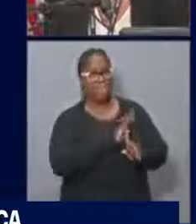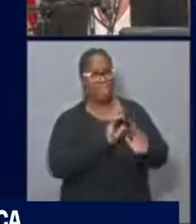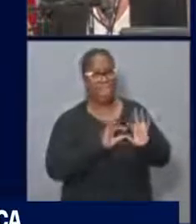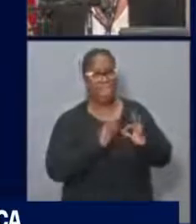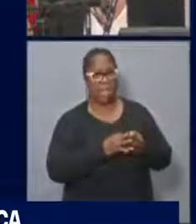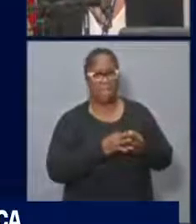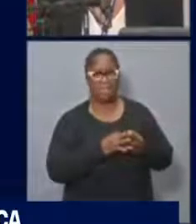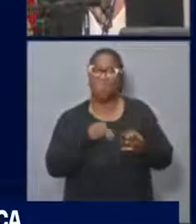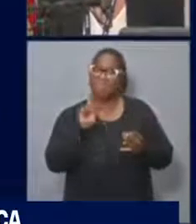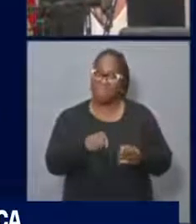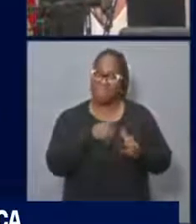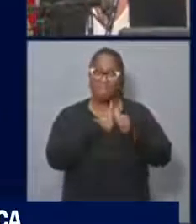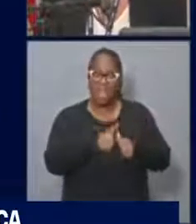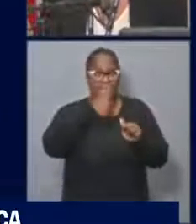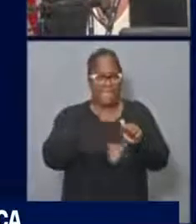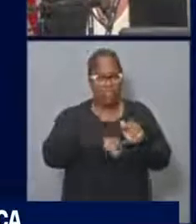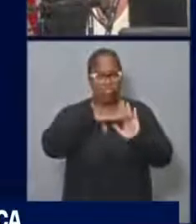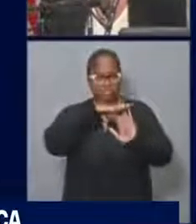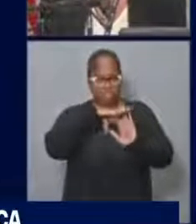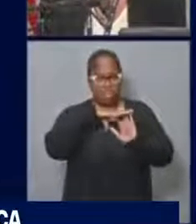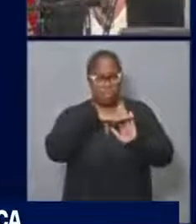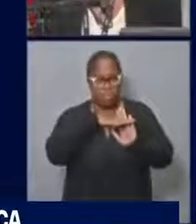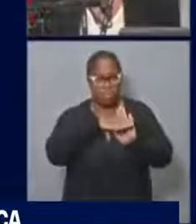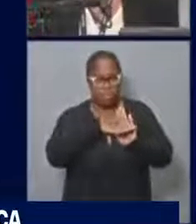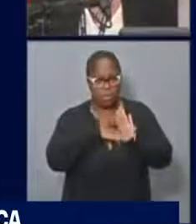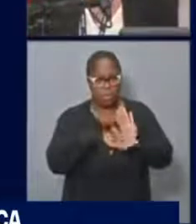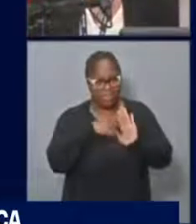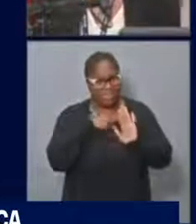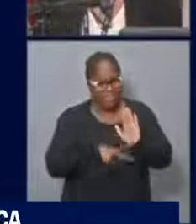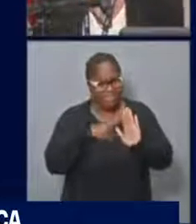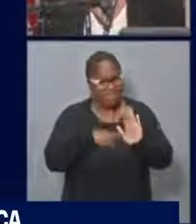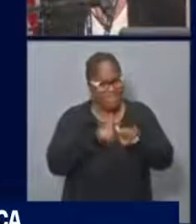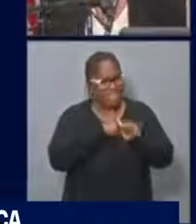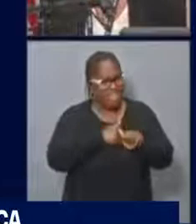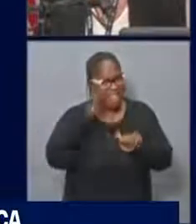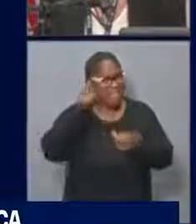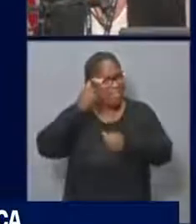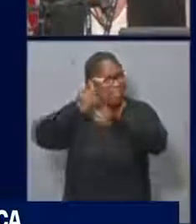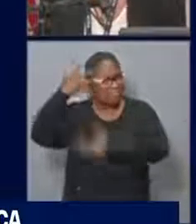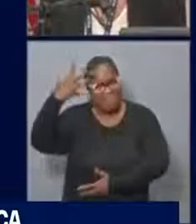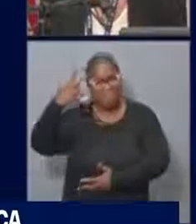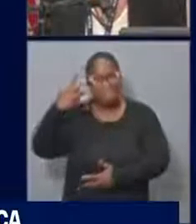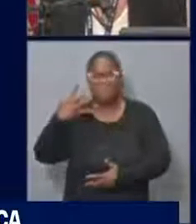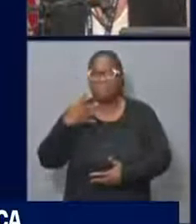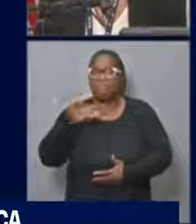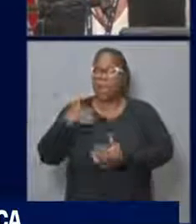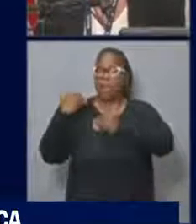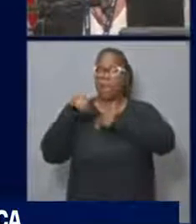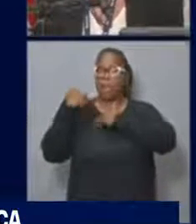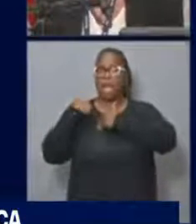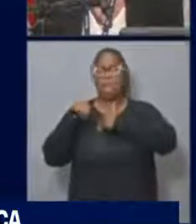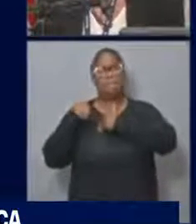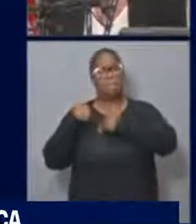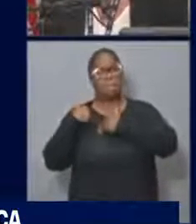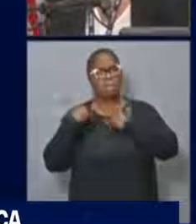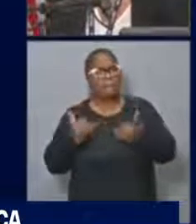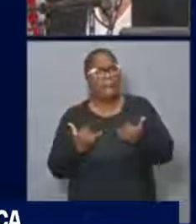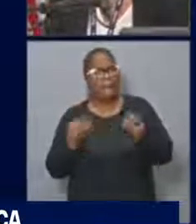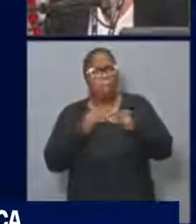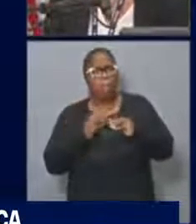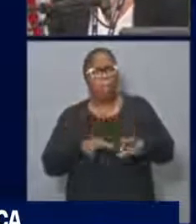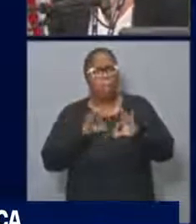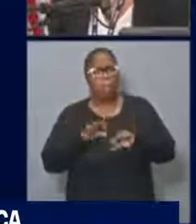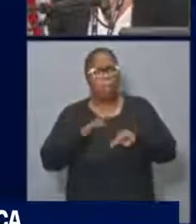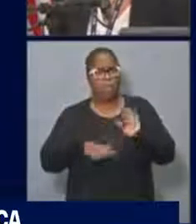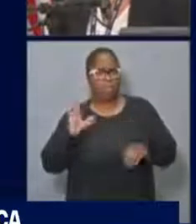health officer directives. This responsibility is more important than ever as we continue to fight this deadly virus.